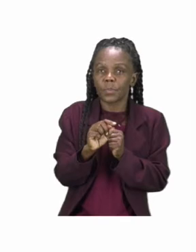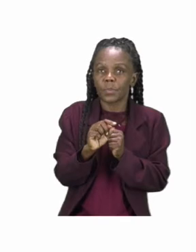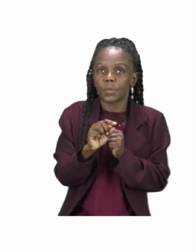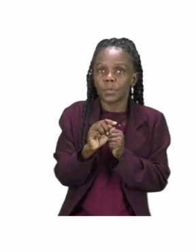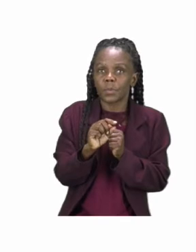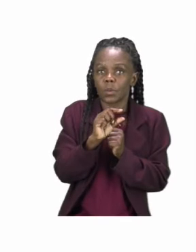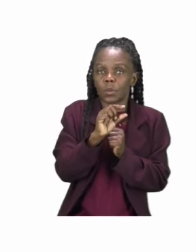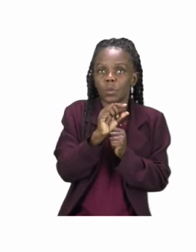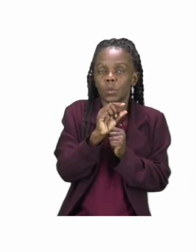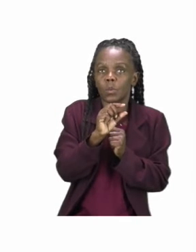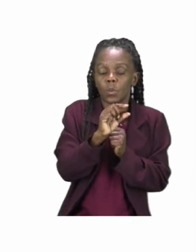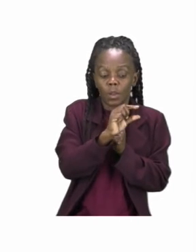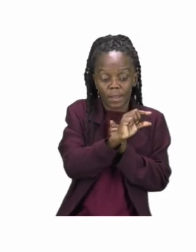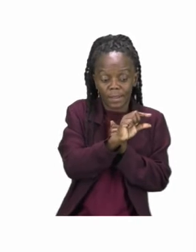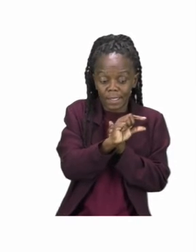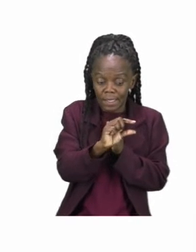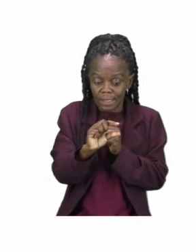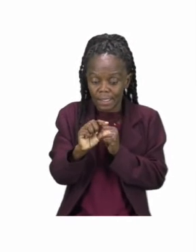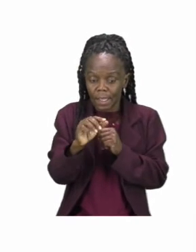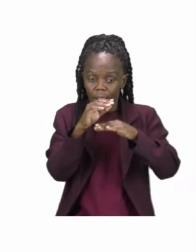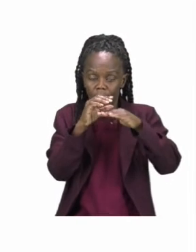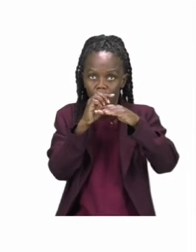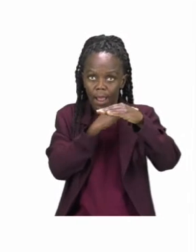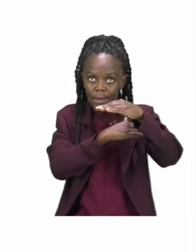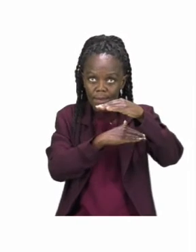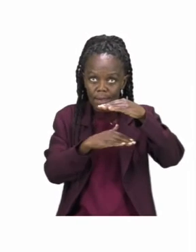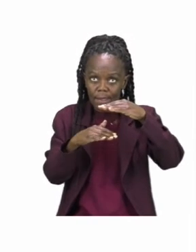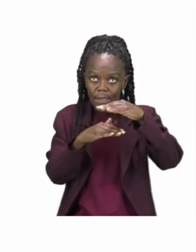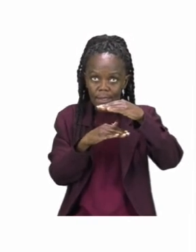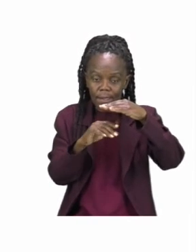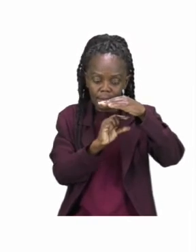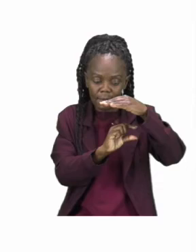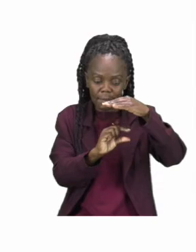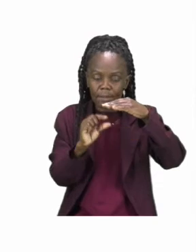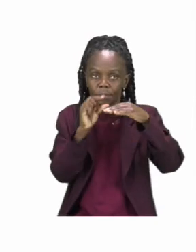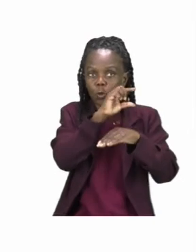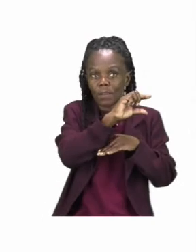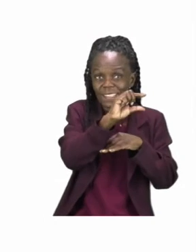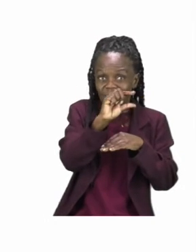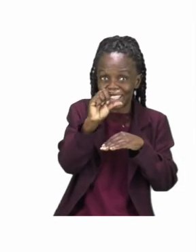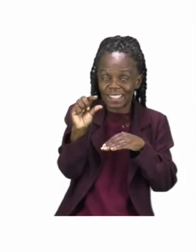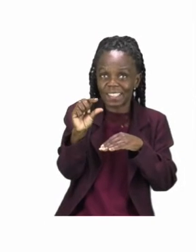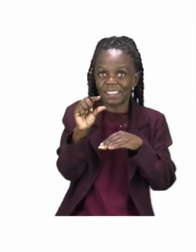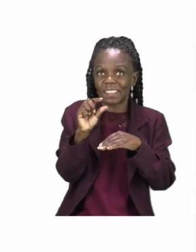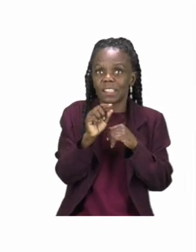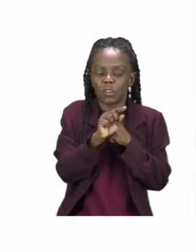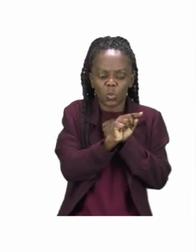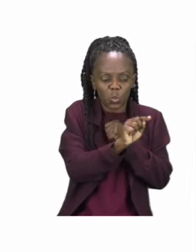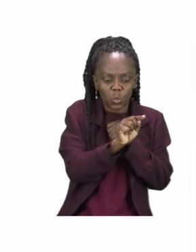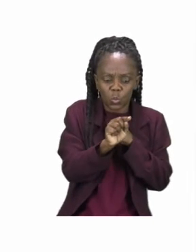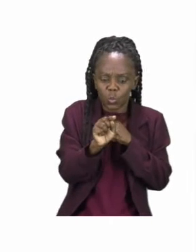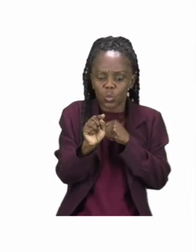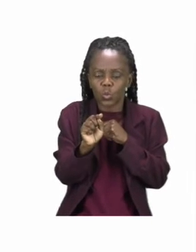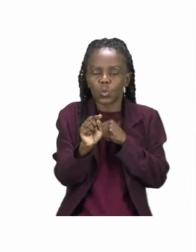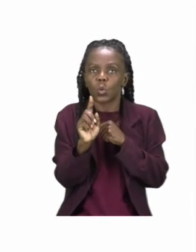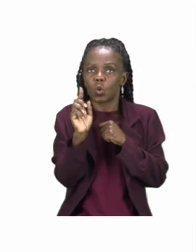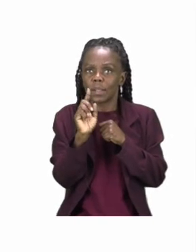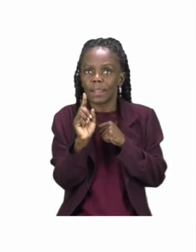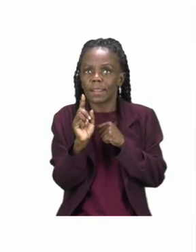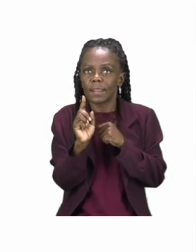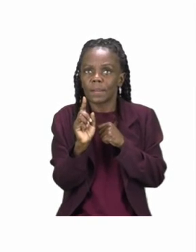so happy we get to see all of you again. My name is Zacky. Hi, beautiful friends. My name is Zoe. And